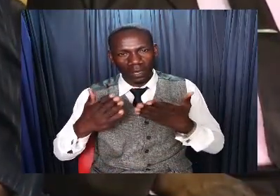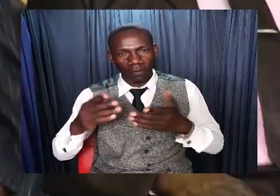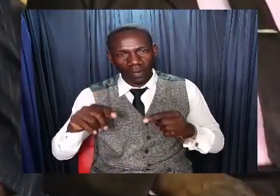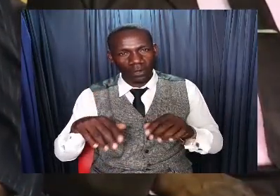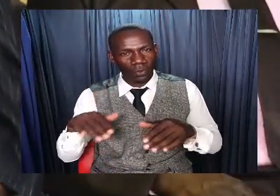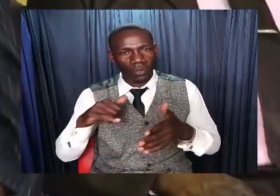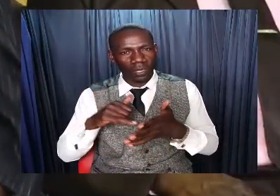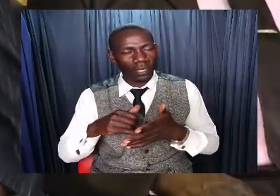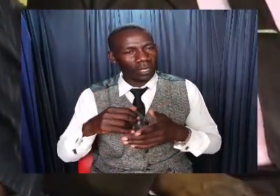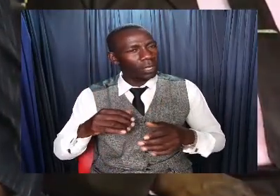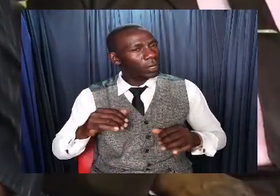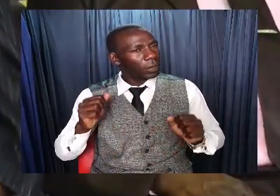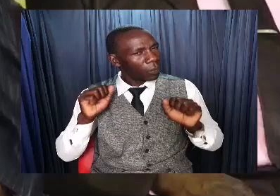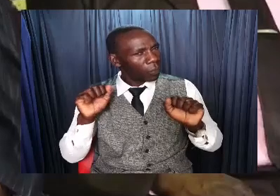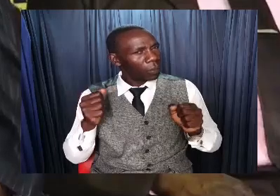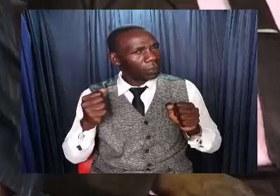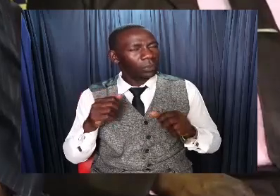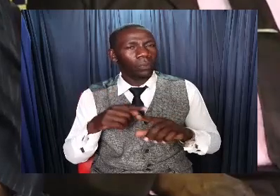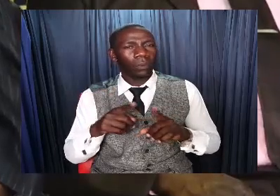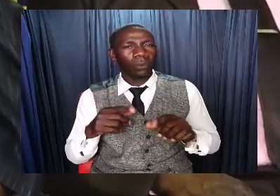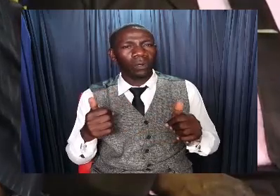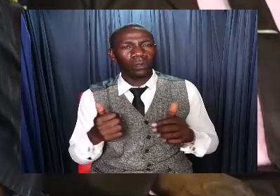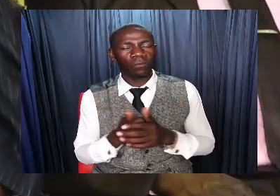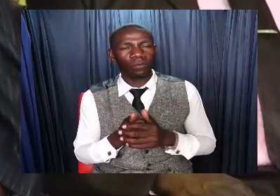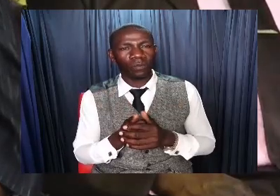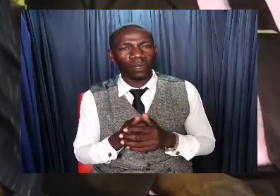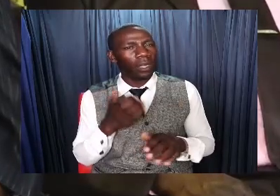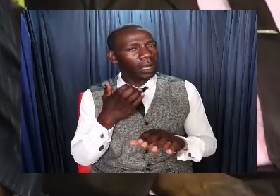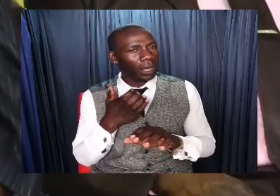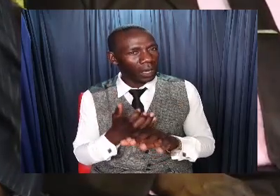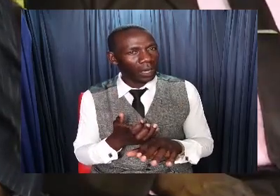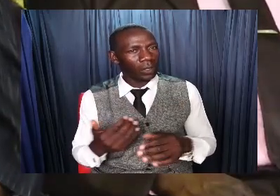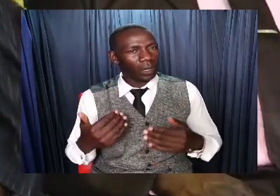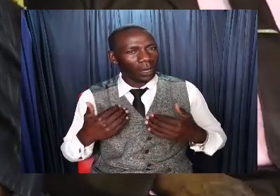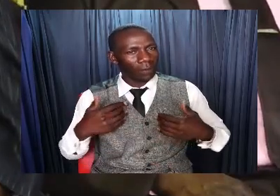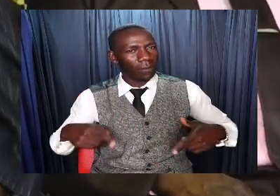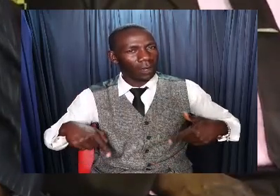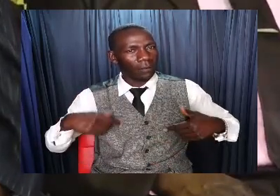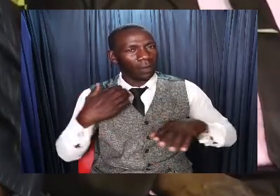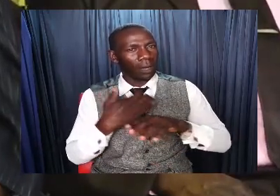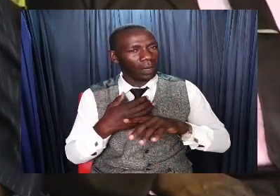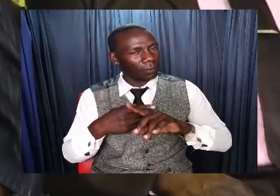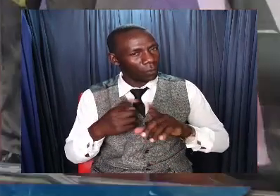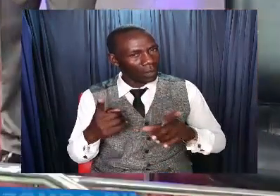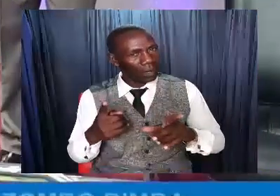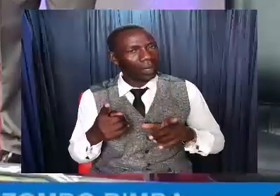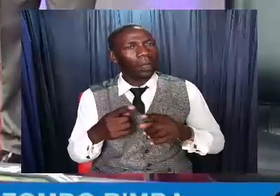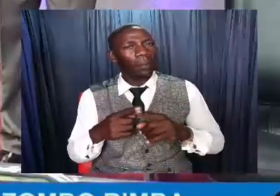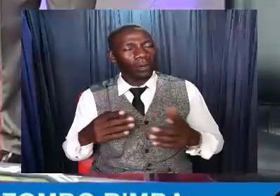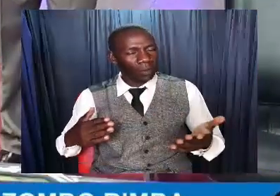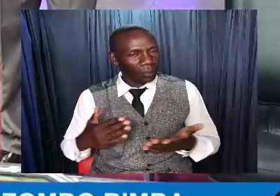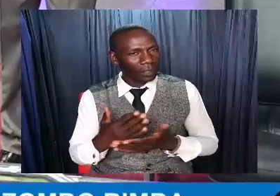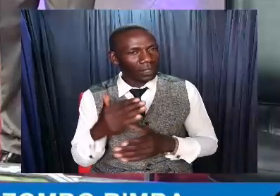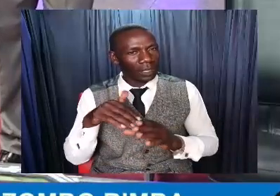kwa moyo wote. What God has given you right now, do passionately. Nikigumu kweli kuna maisha magumu kweli. It's difficult, your hardships.